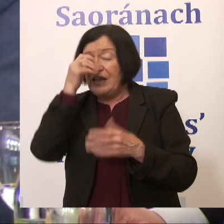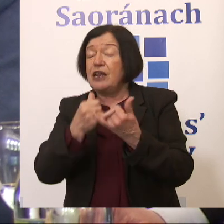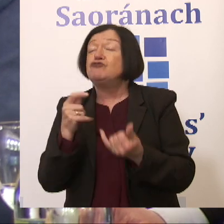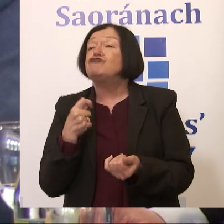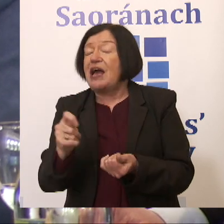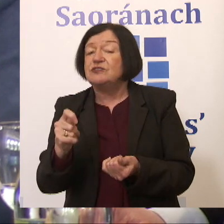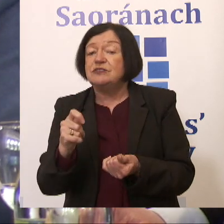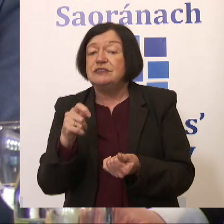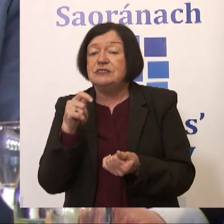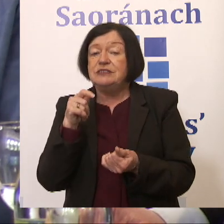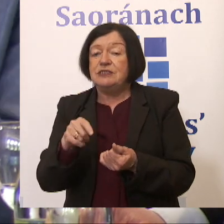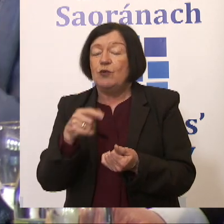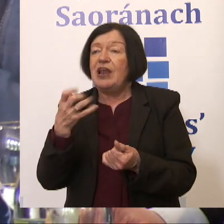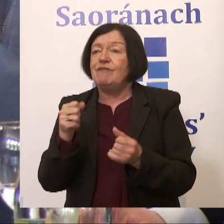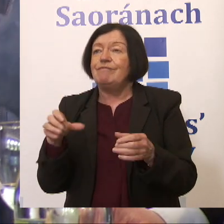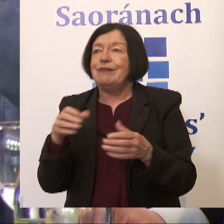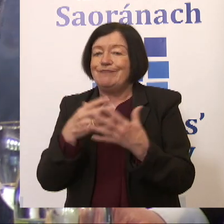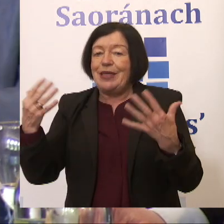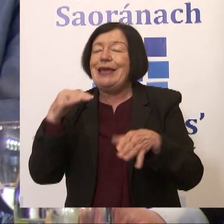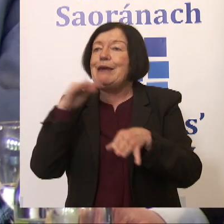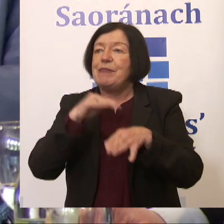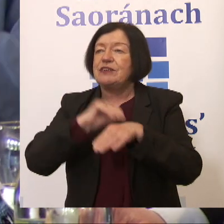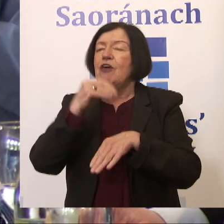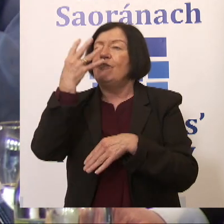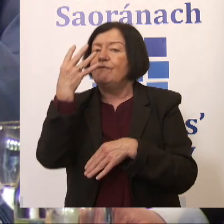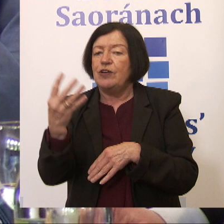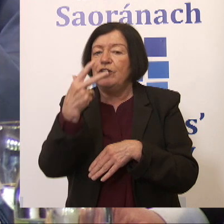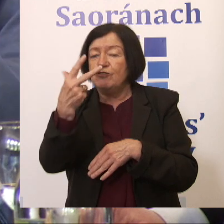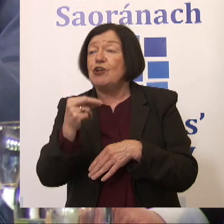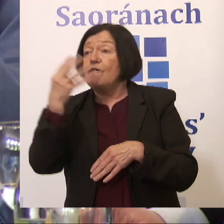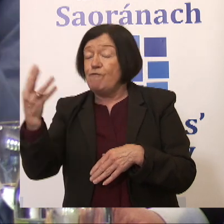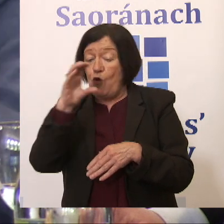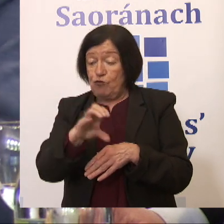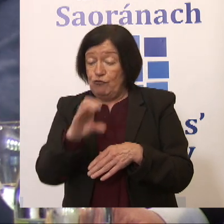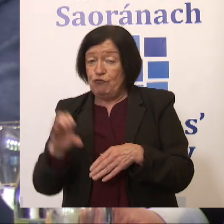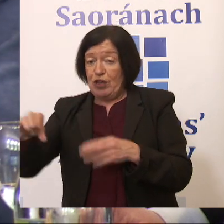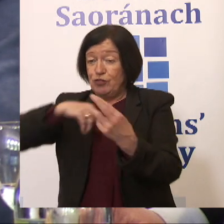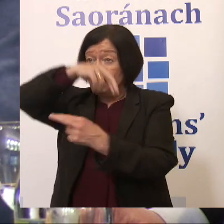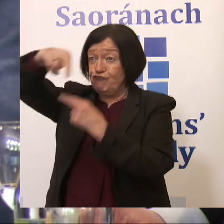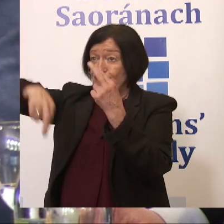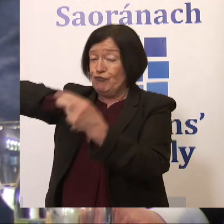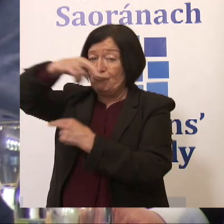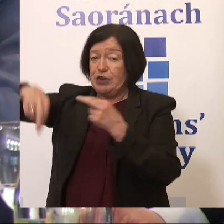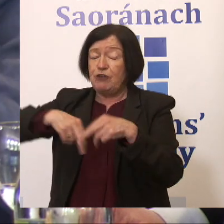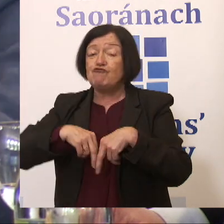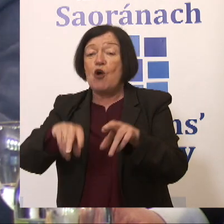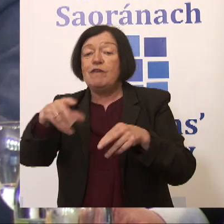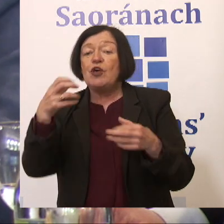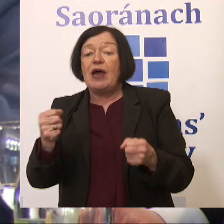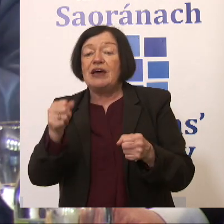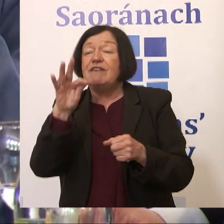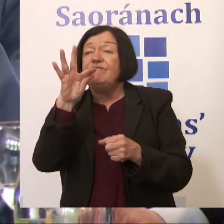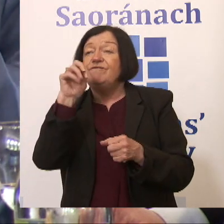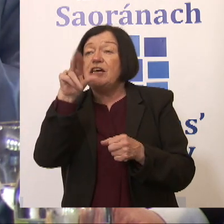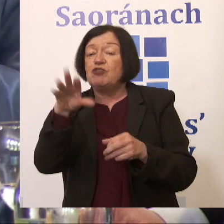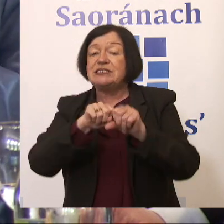transport, it really does impact on the 3 or 4 local authorities around the ring road. So the idea would be, if you had a federal system,